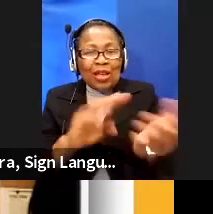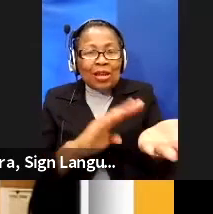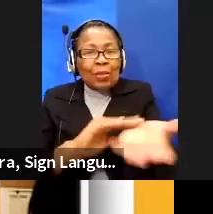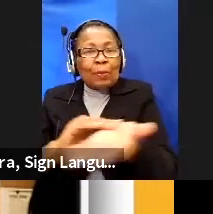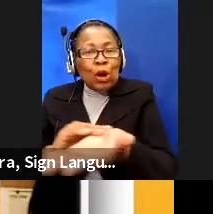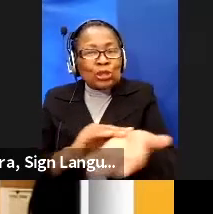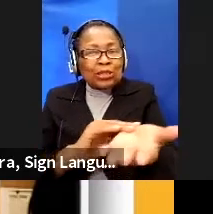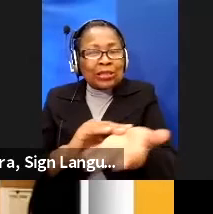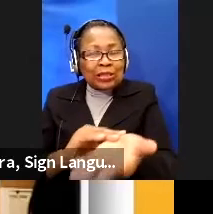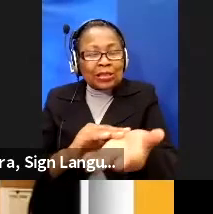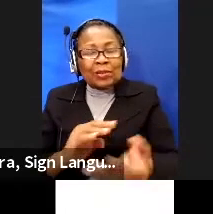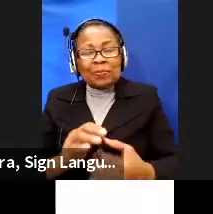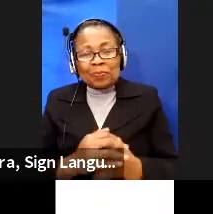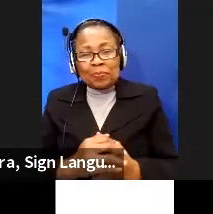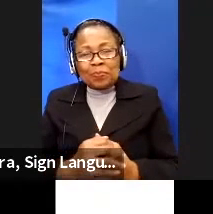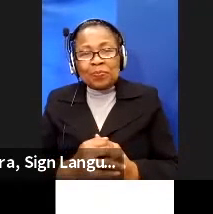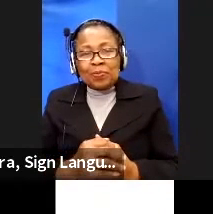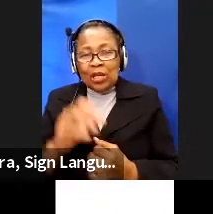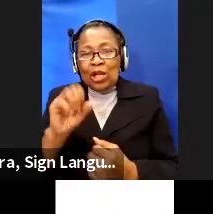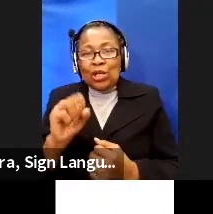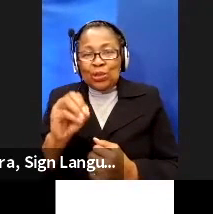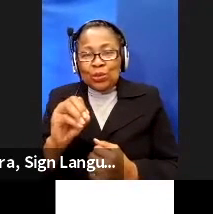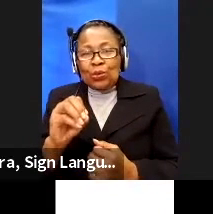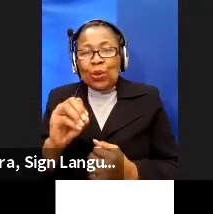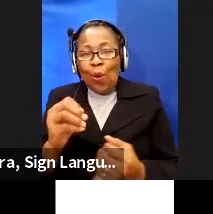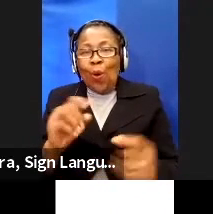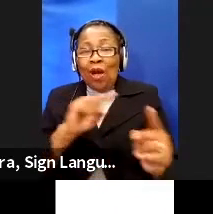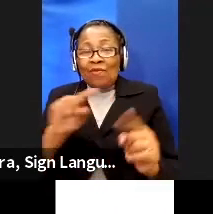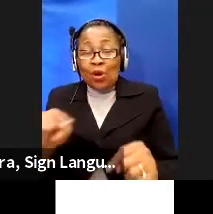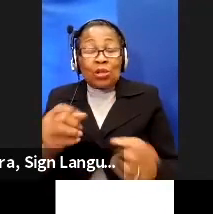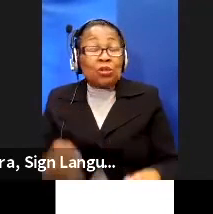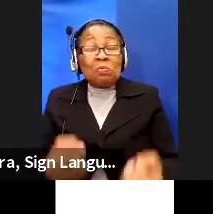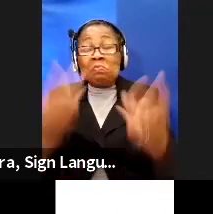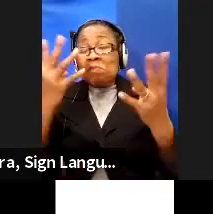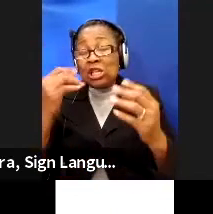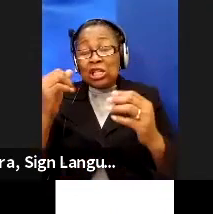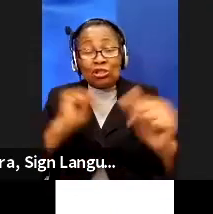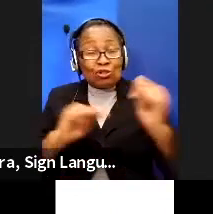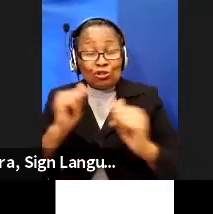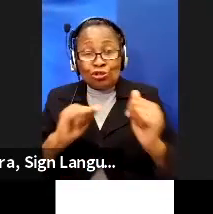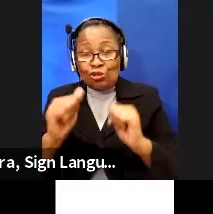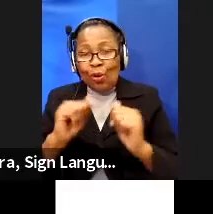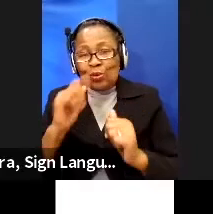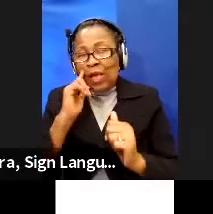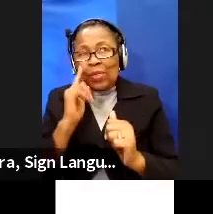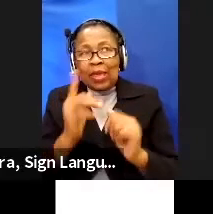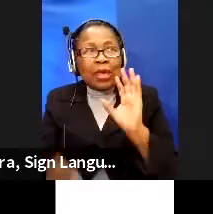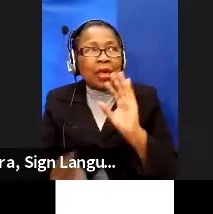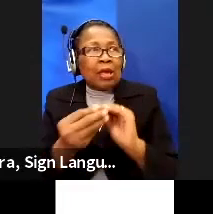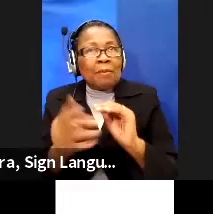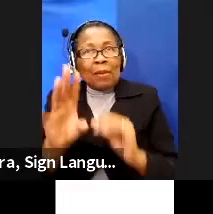slide. So I've been to many shows over the years. I think I've counted like 70 or